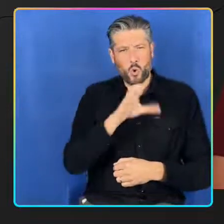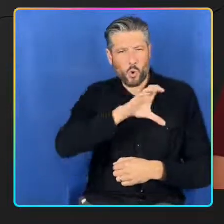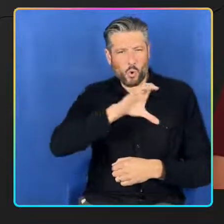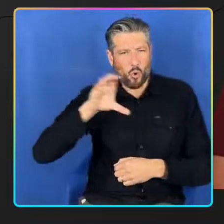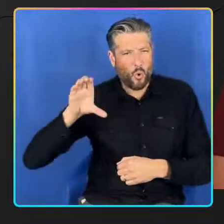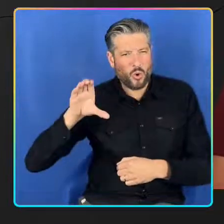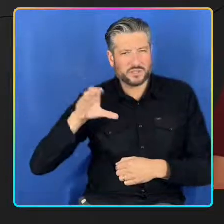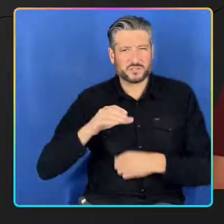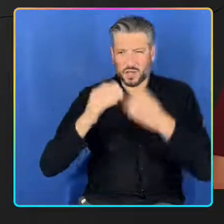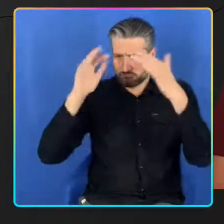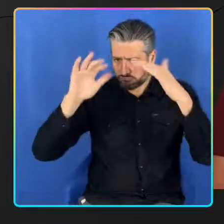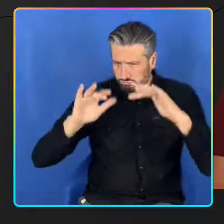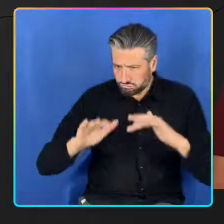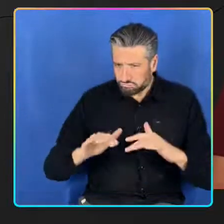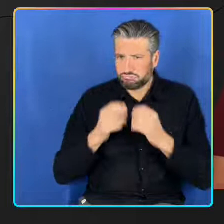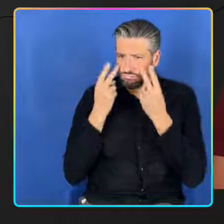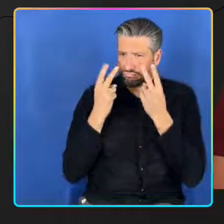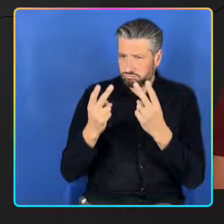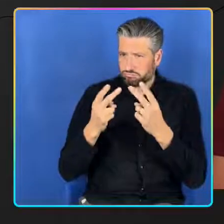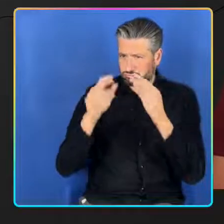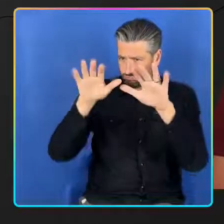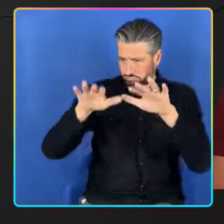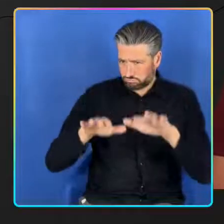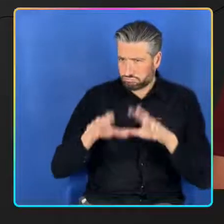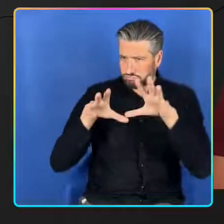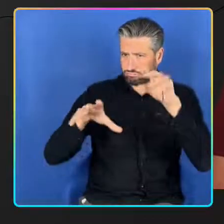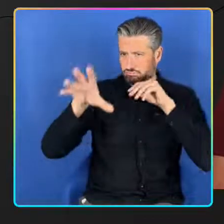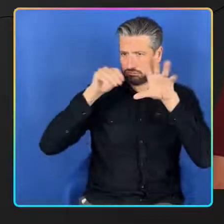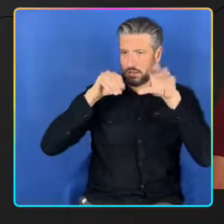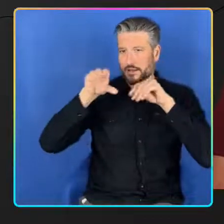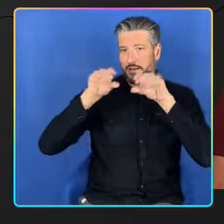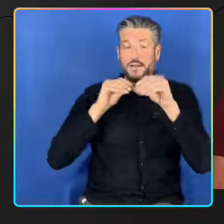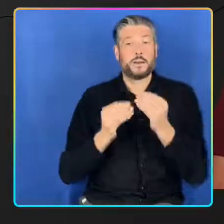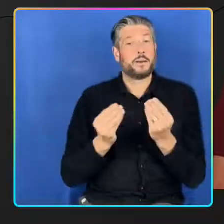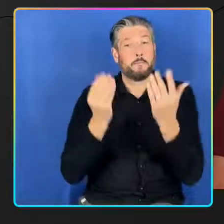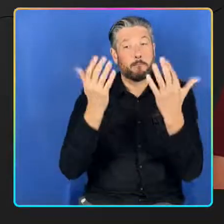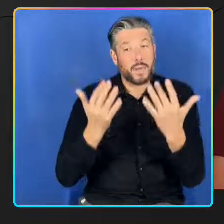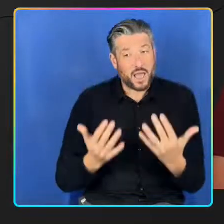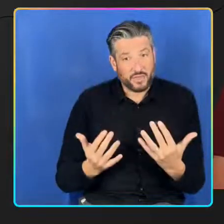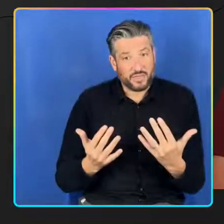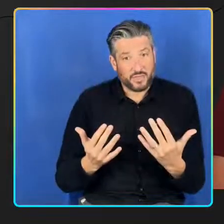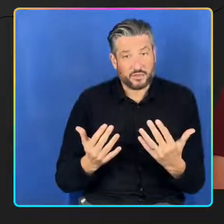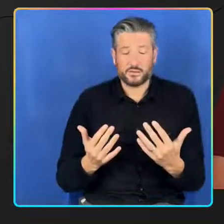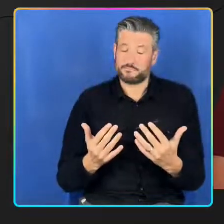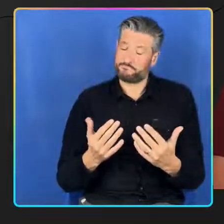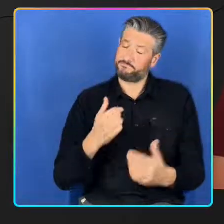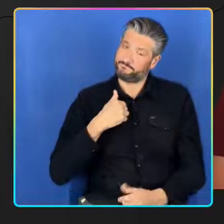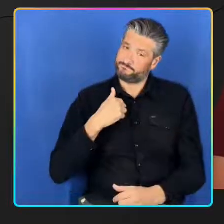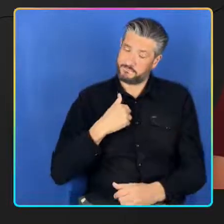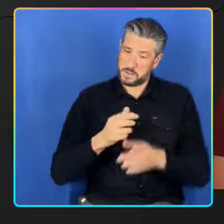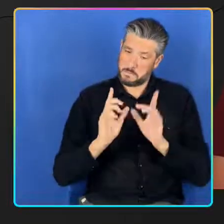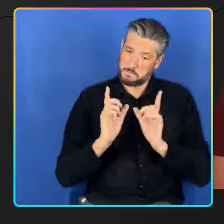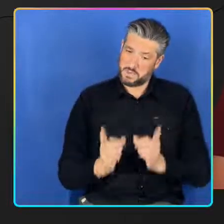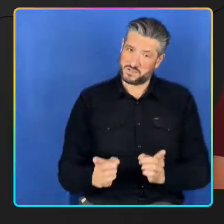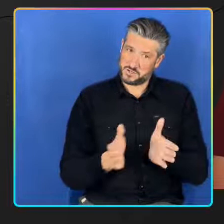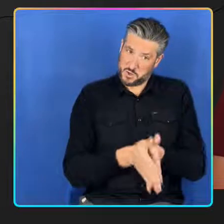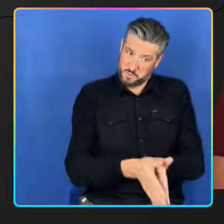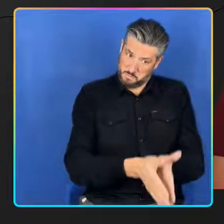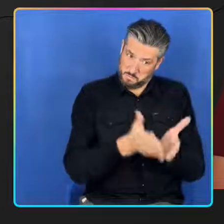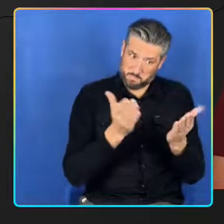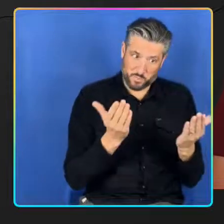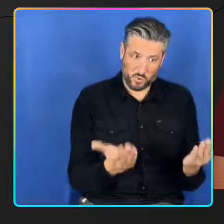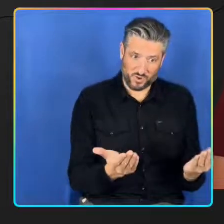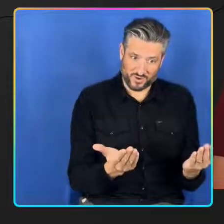things. Things like in math that I just find I can only learn if I've got a textbook in front of me. But then other things like reinforcement